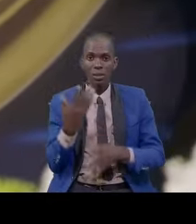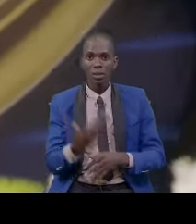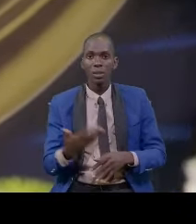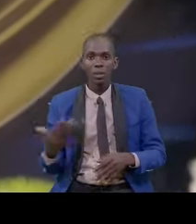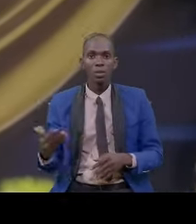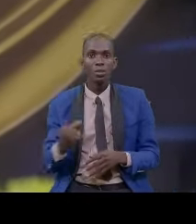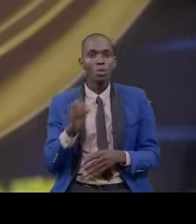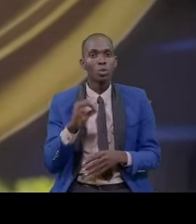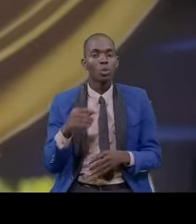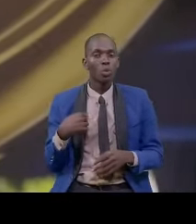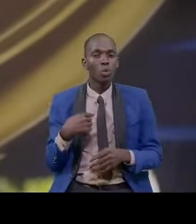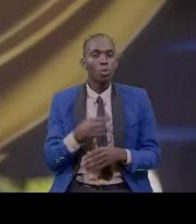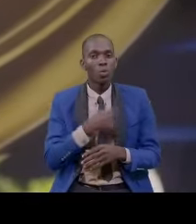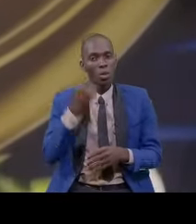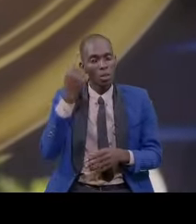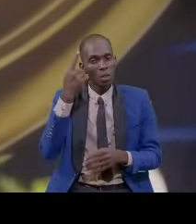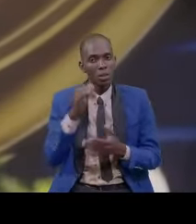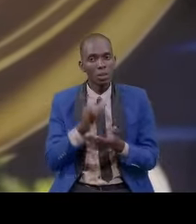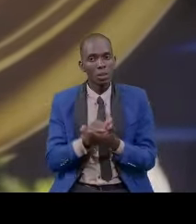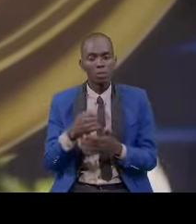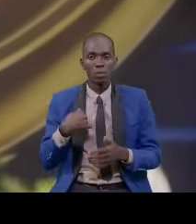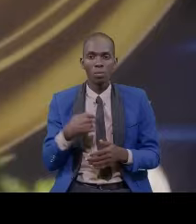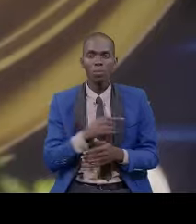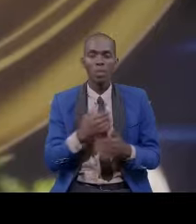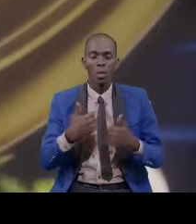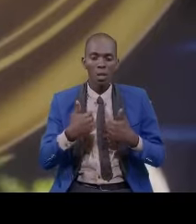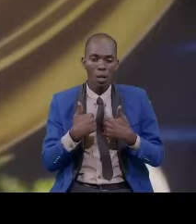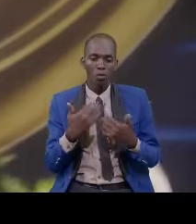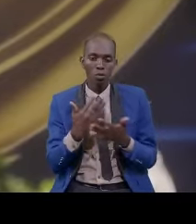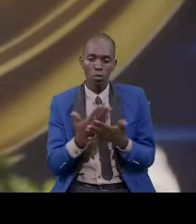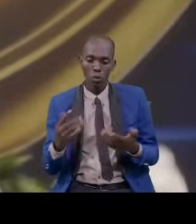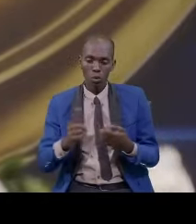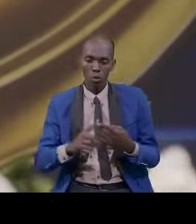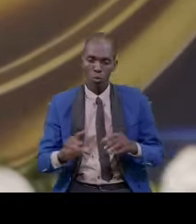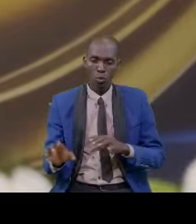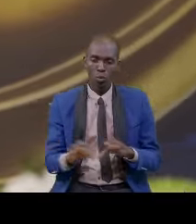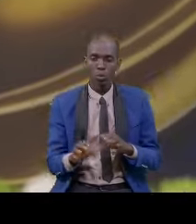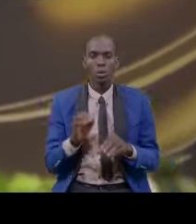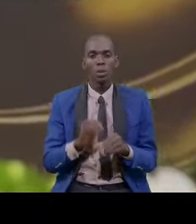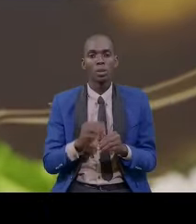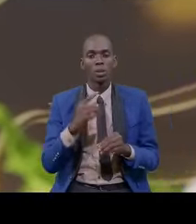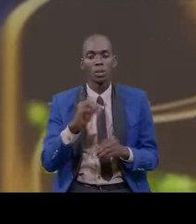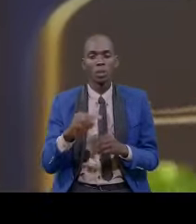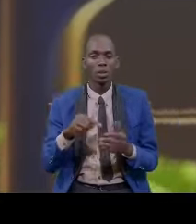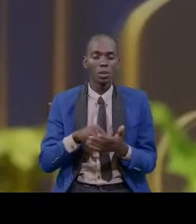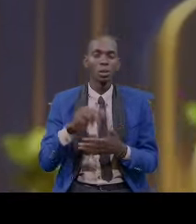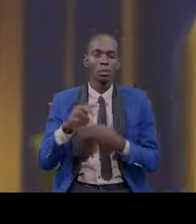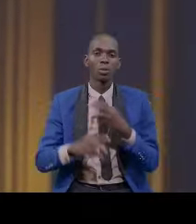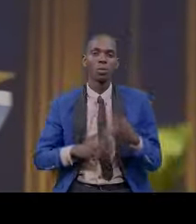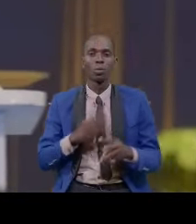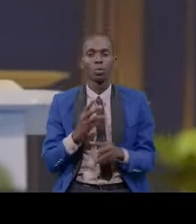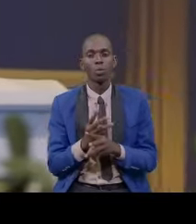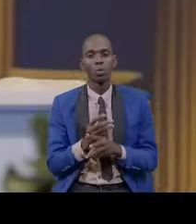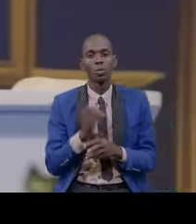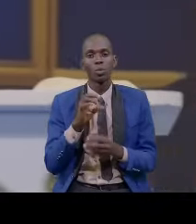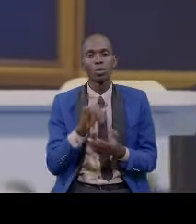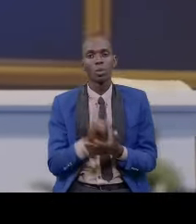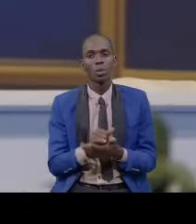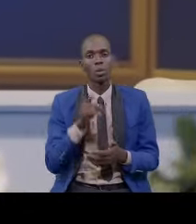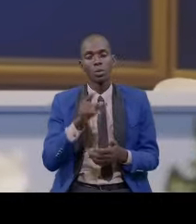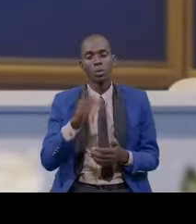bring education to us. If there were no civilization, probably we will still be living in the primitive life we used to live. Probably we still have that